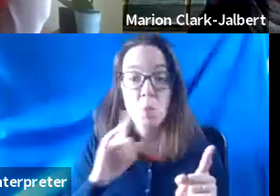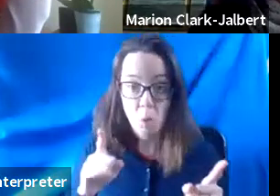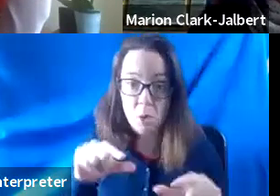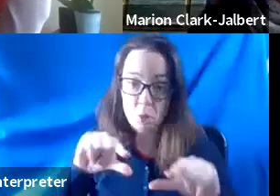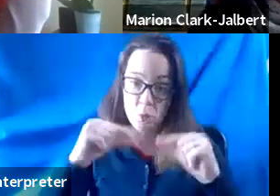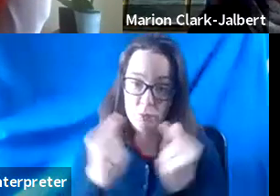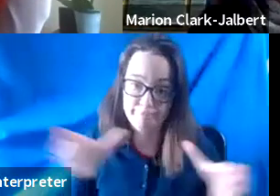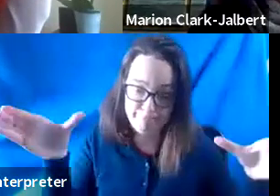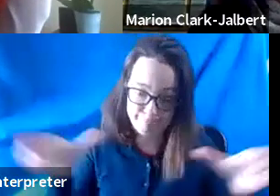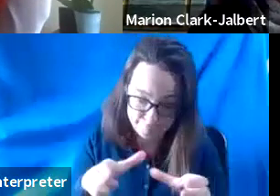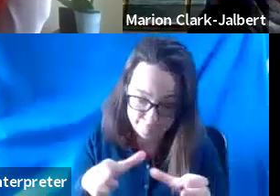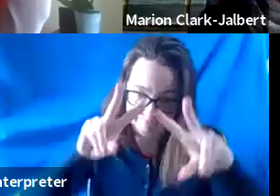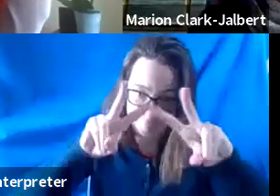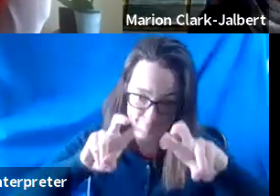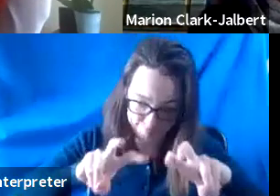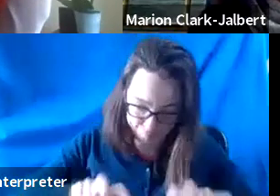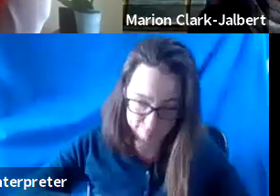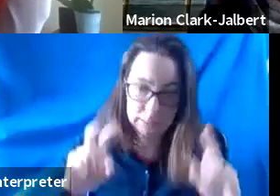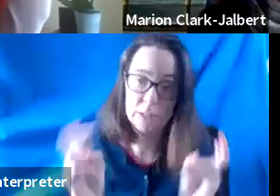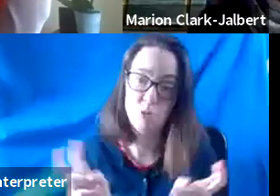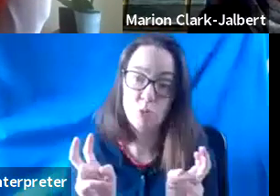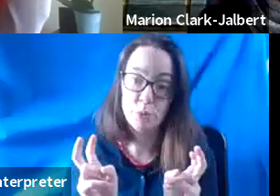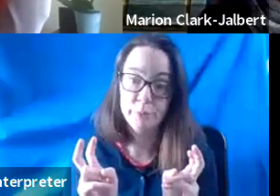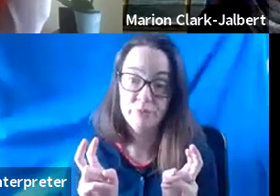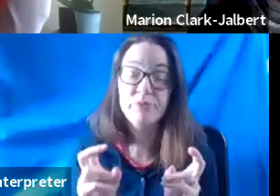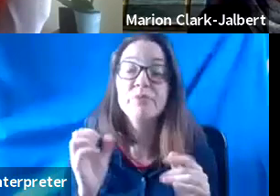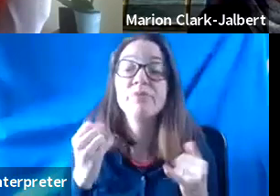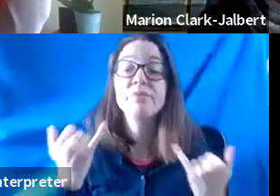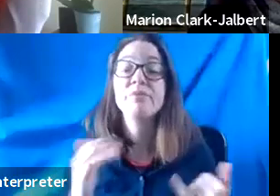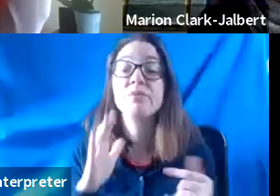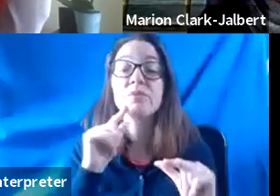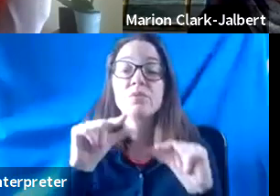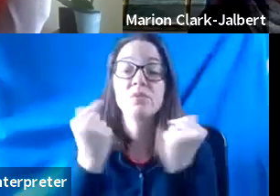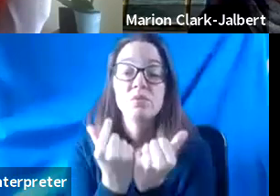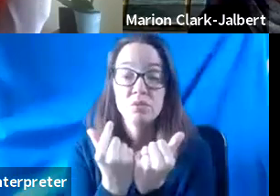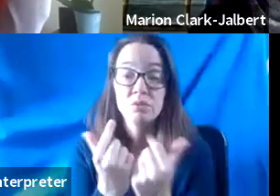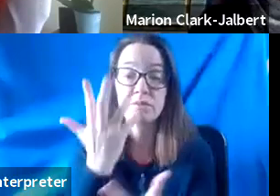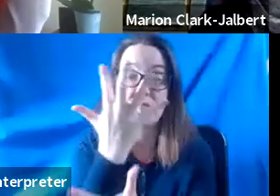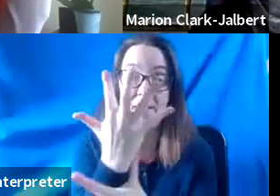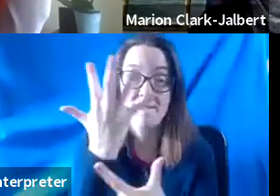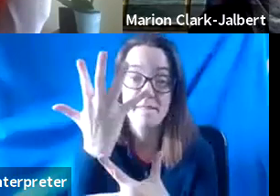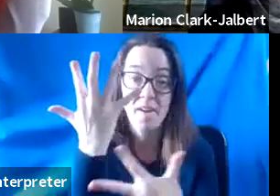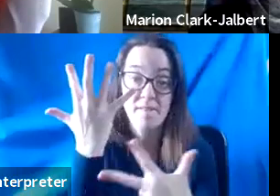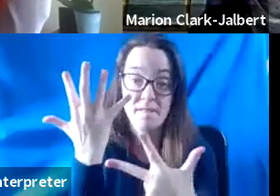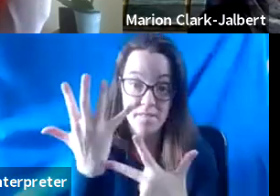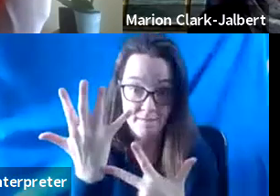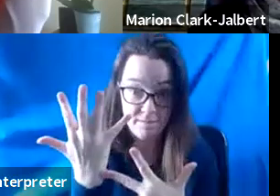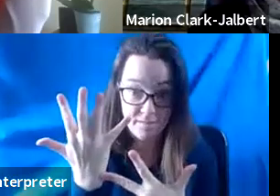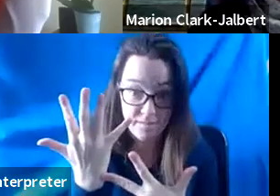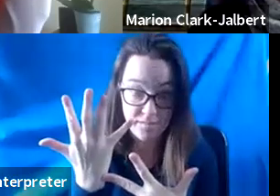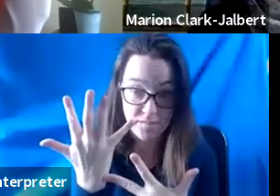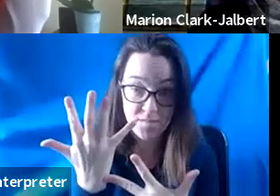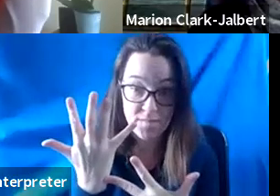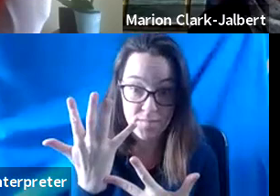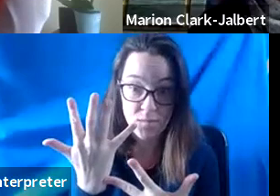you all, let's say, 10 minutes. And you can pop out and be with your group. You're going to get a